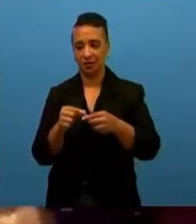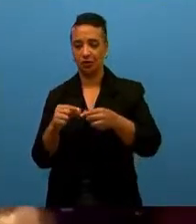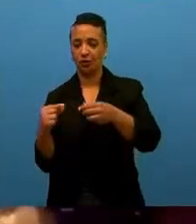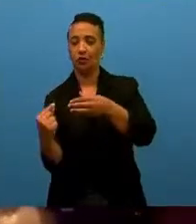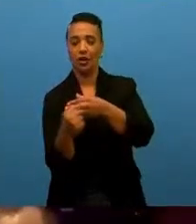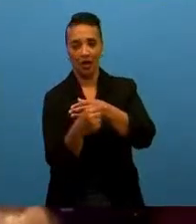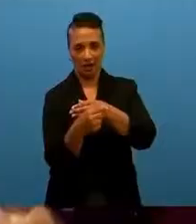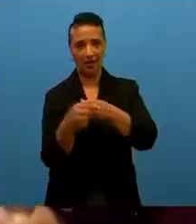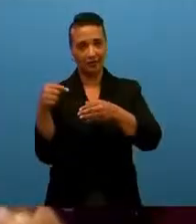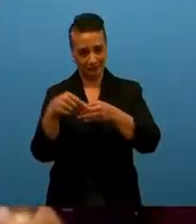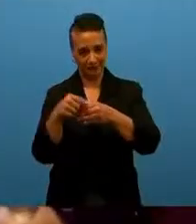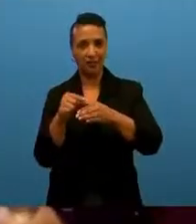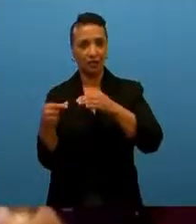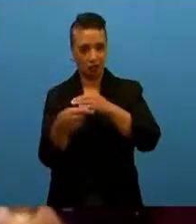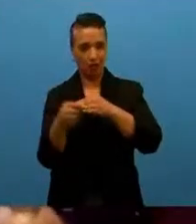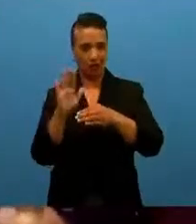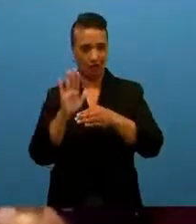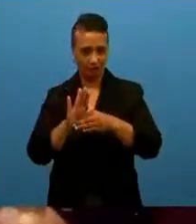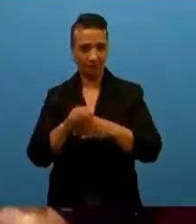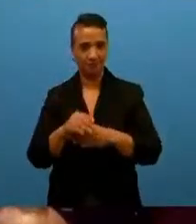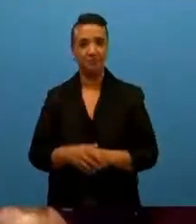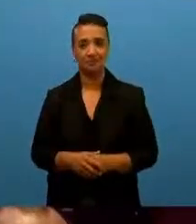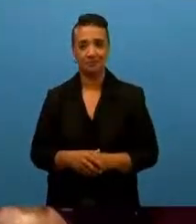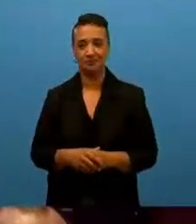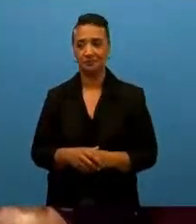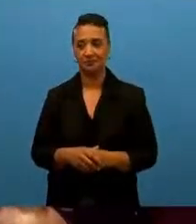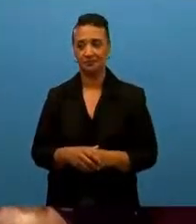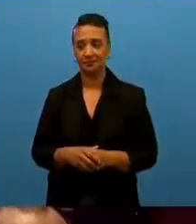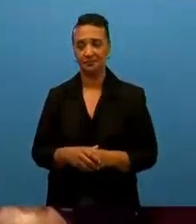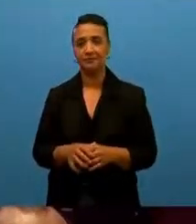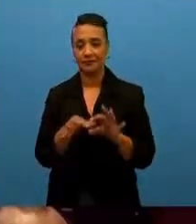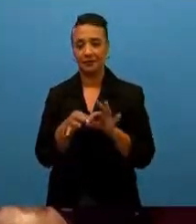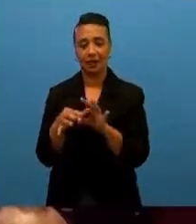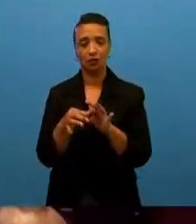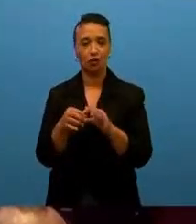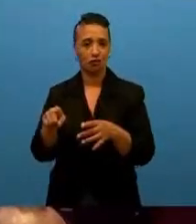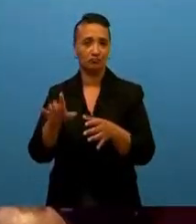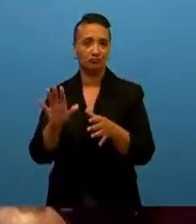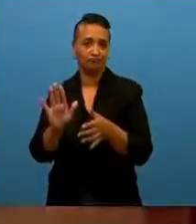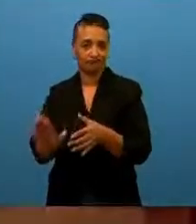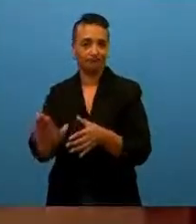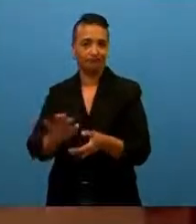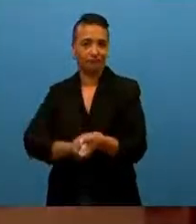Are you in the room? Please, you have the floor.